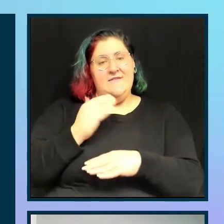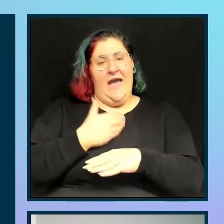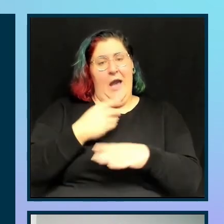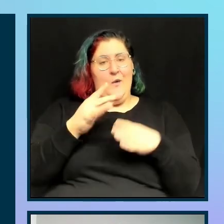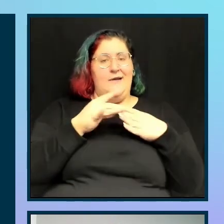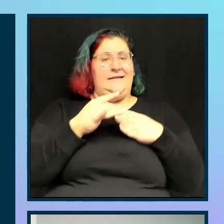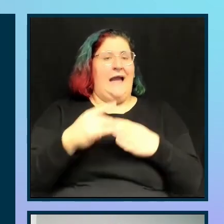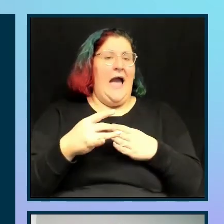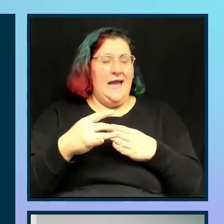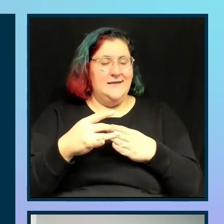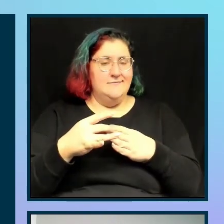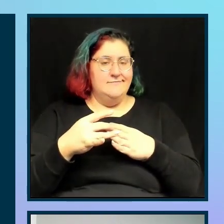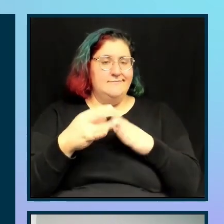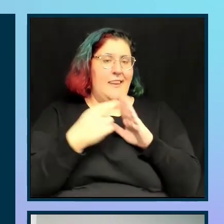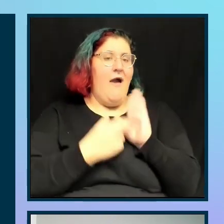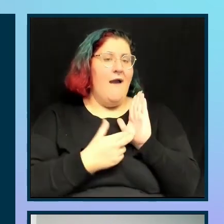vendor.